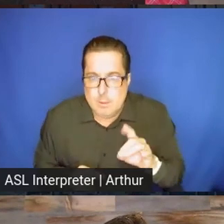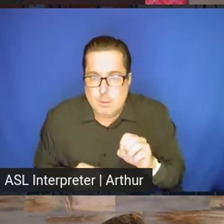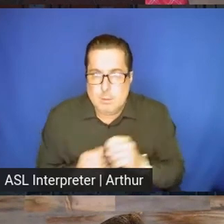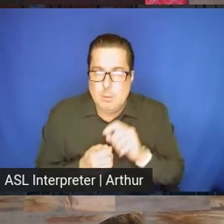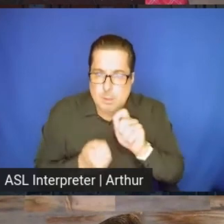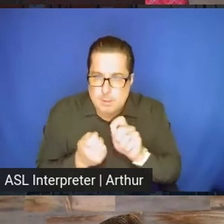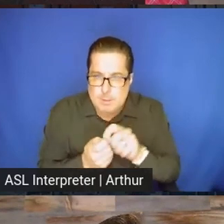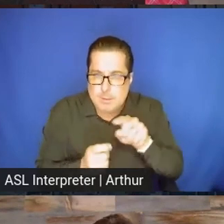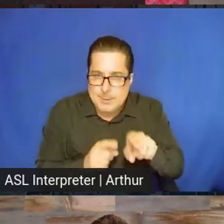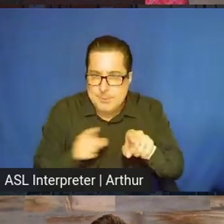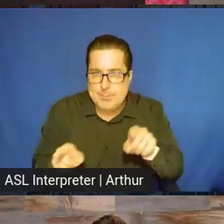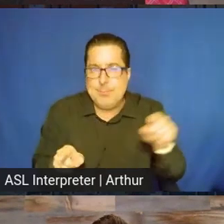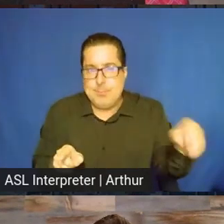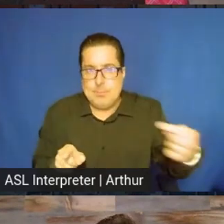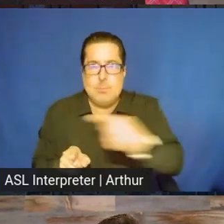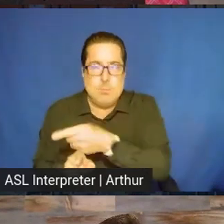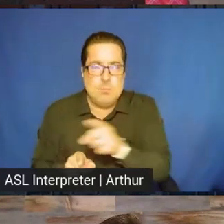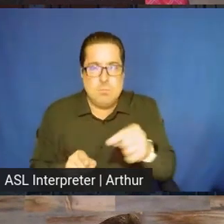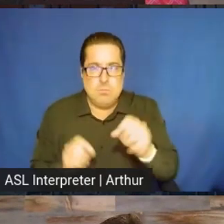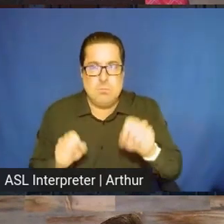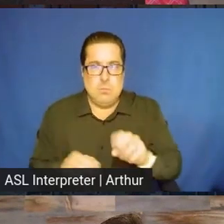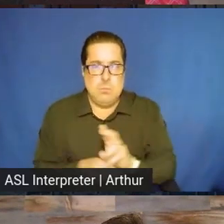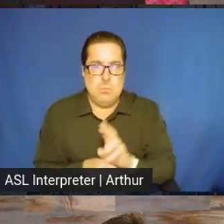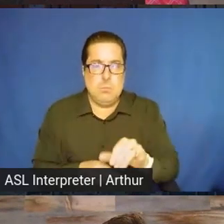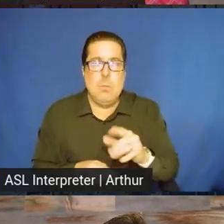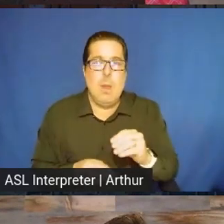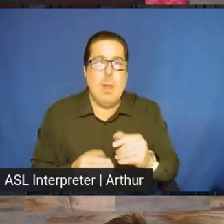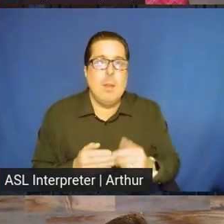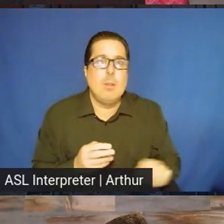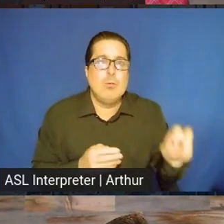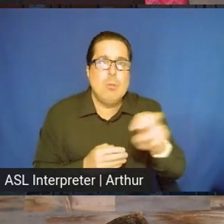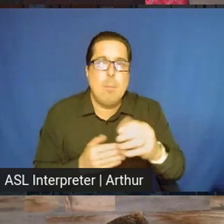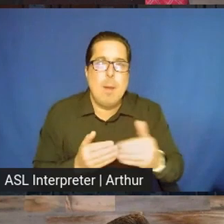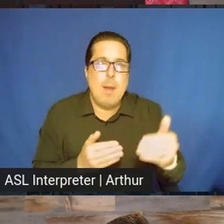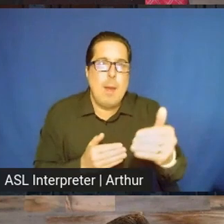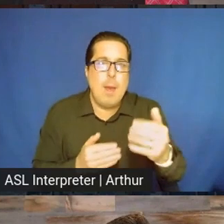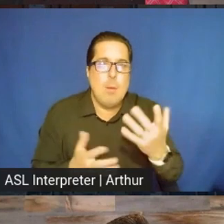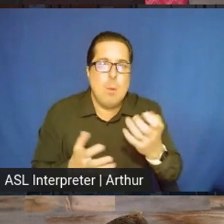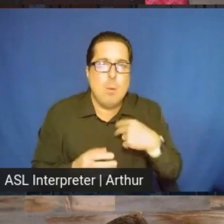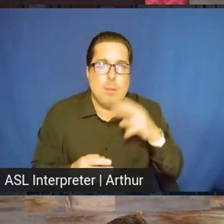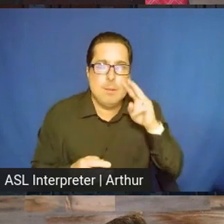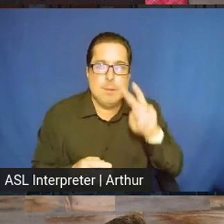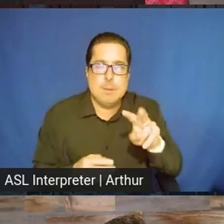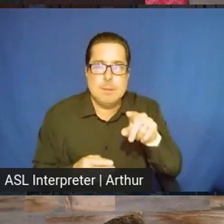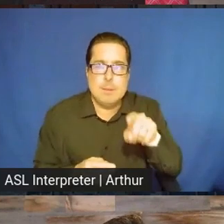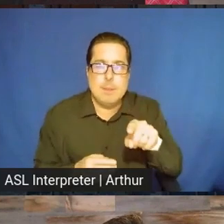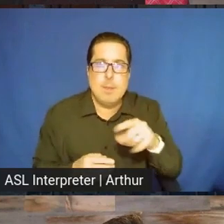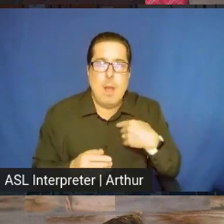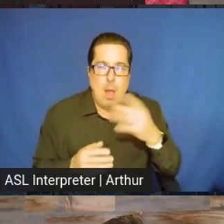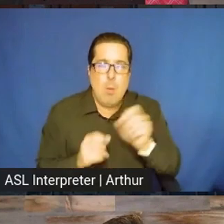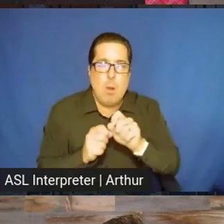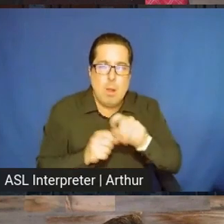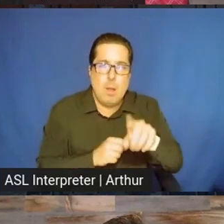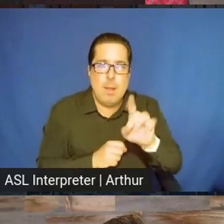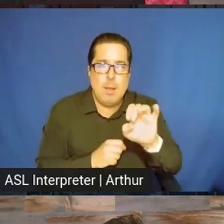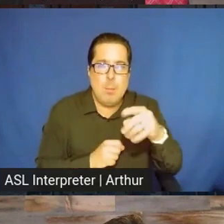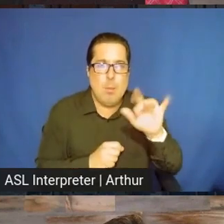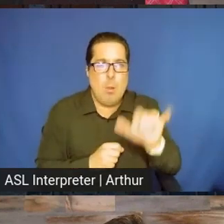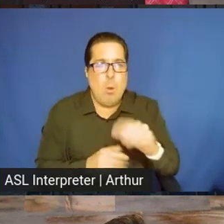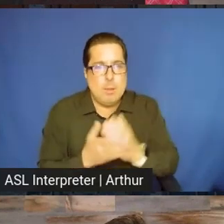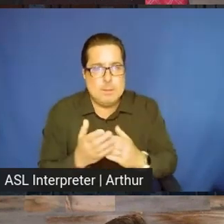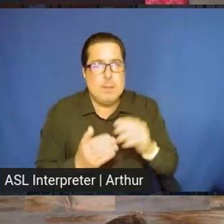Okay, let's jump ahead, and then what I'm going to do here is I'm going to deploy a sample